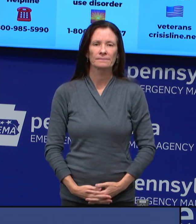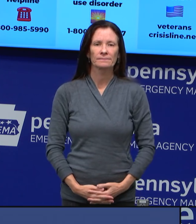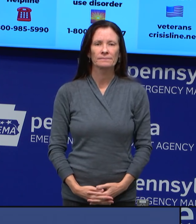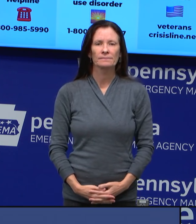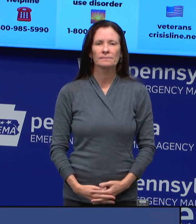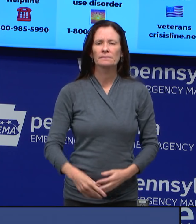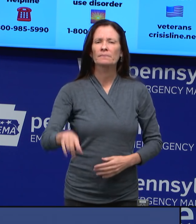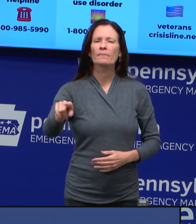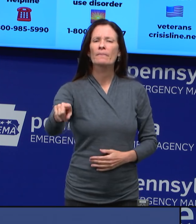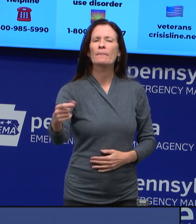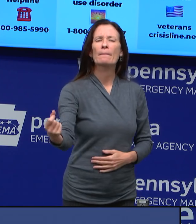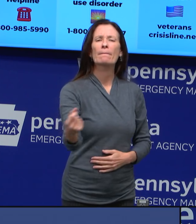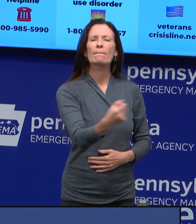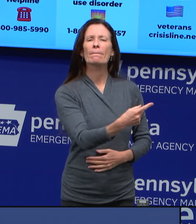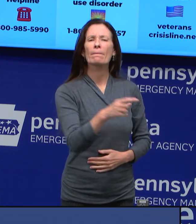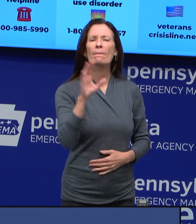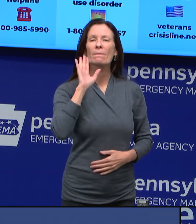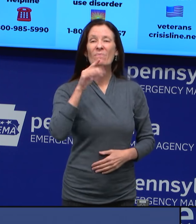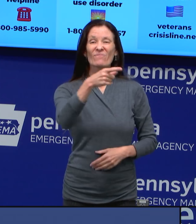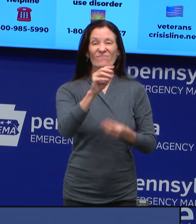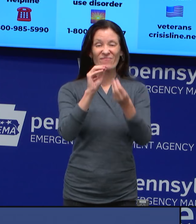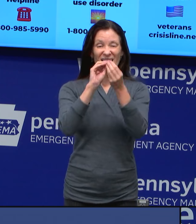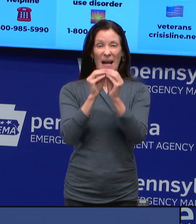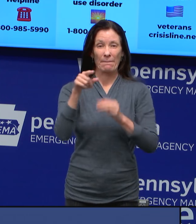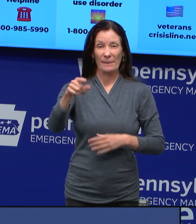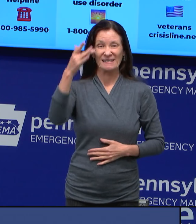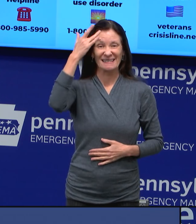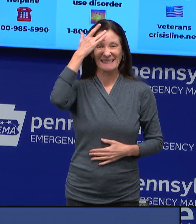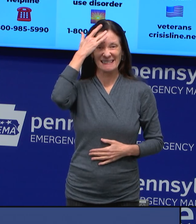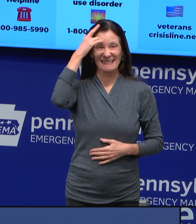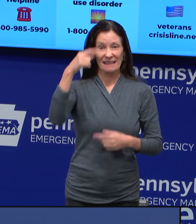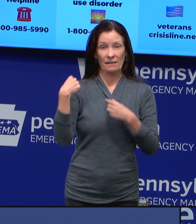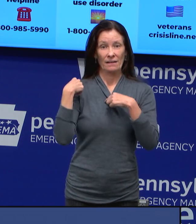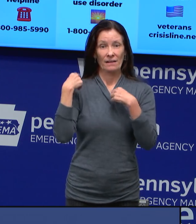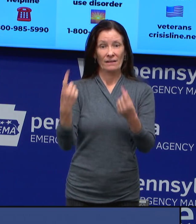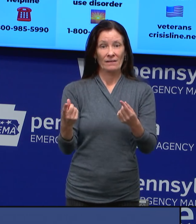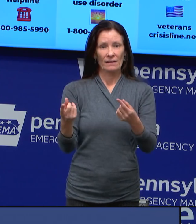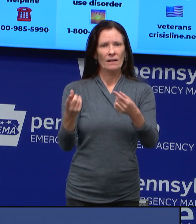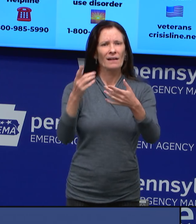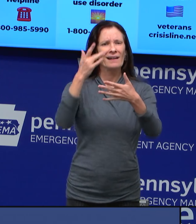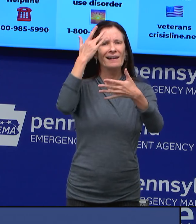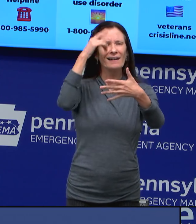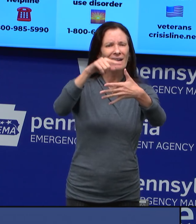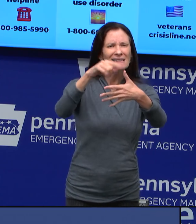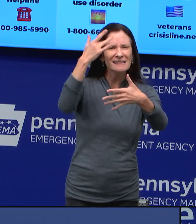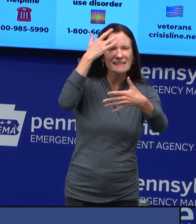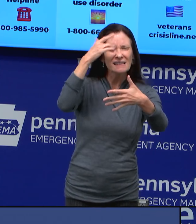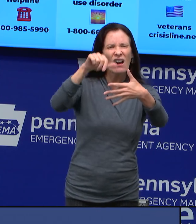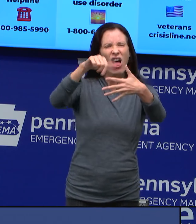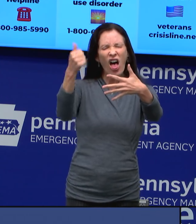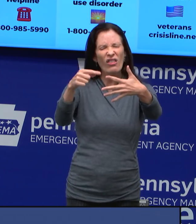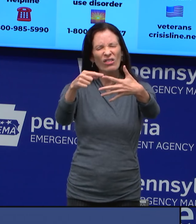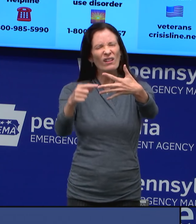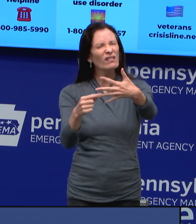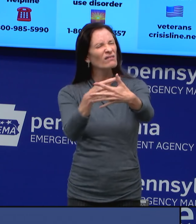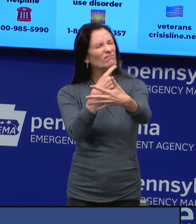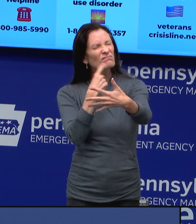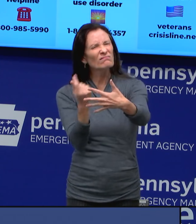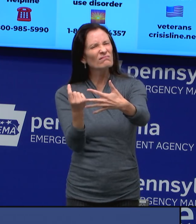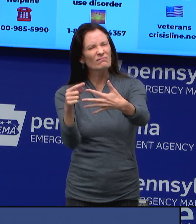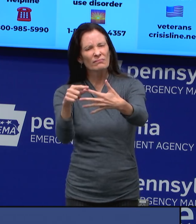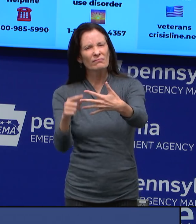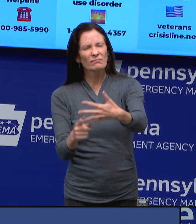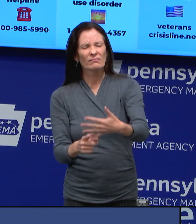Do you have plans to release a full list of these factors? I think we've already released on our website in terms of the